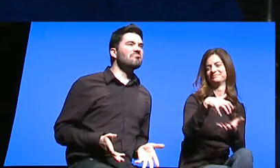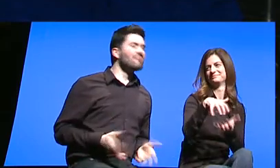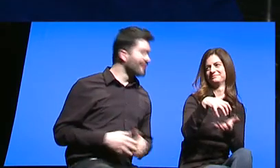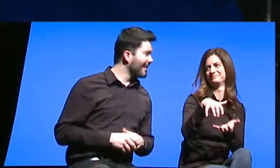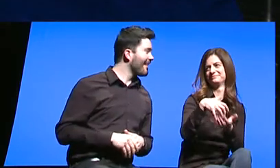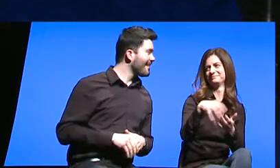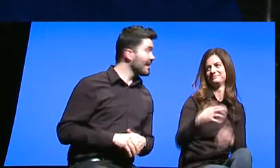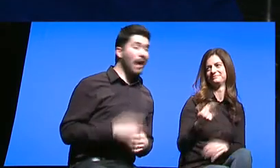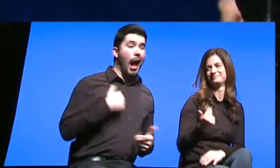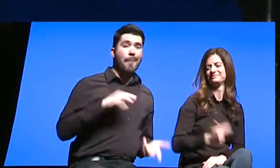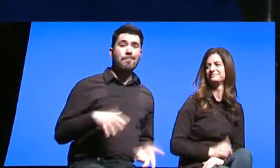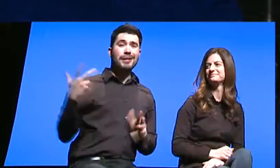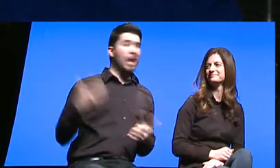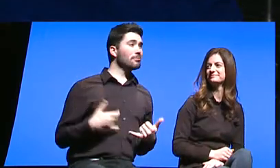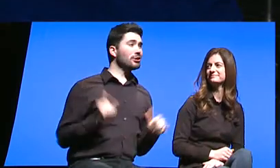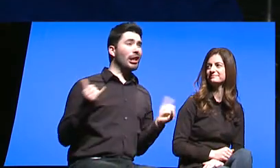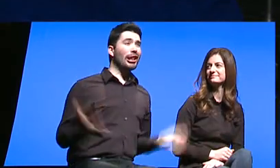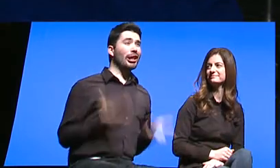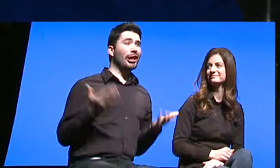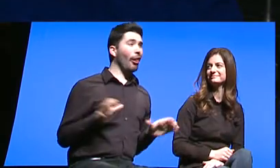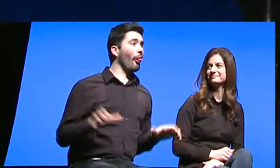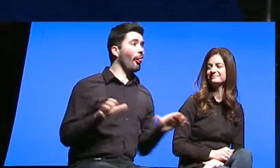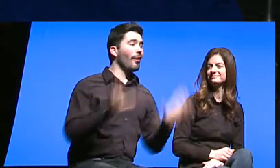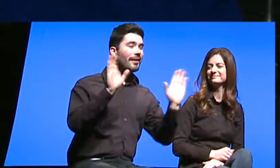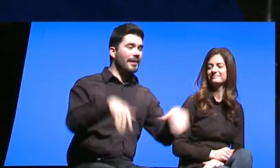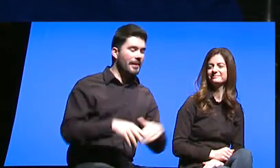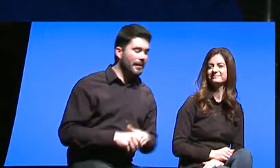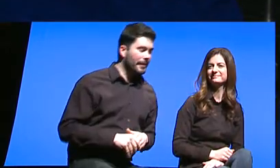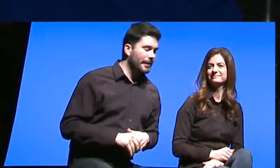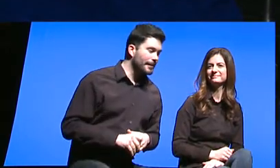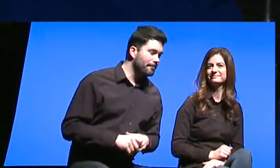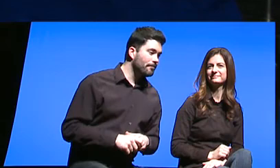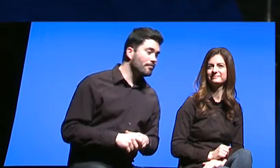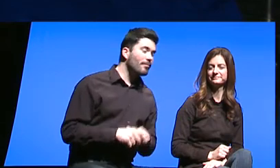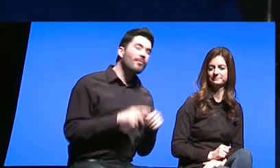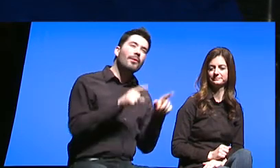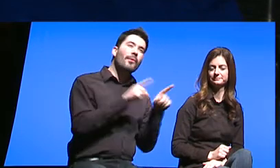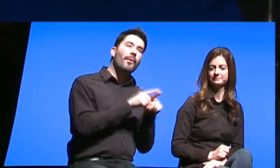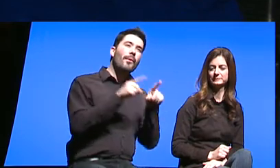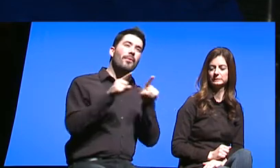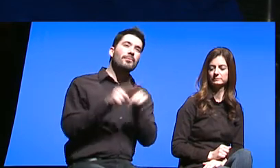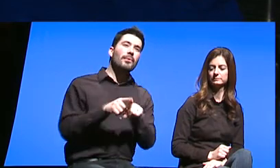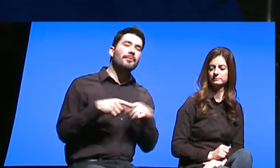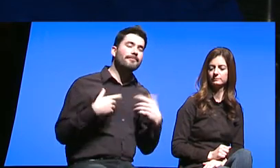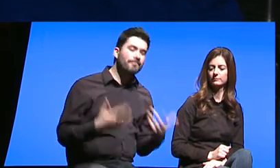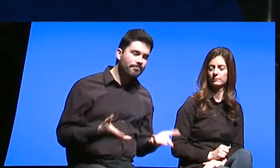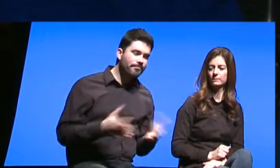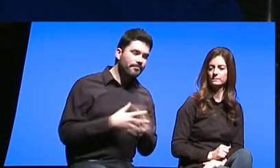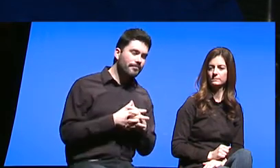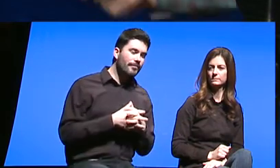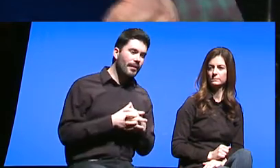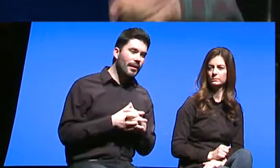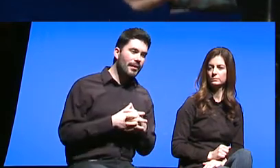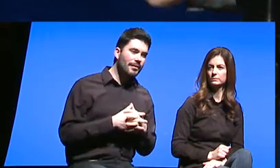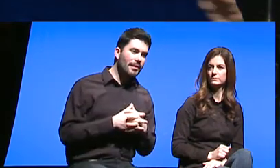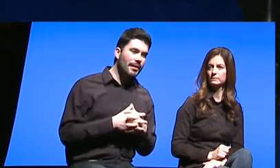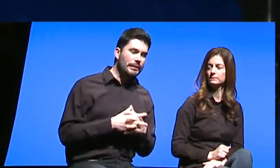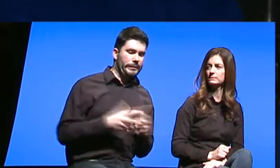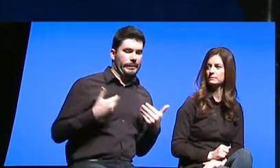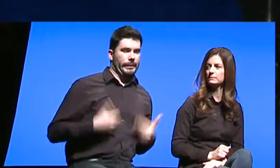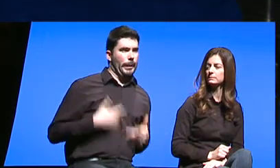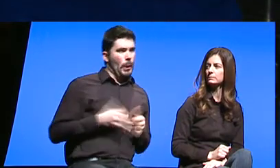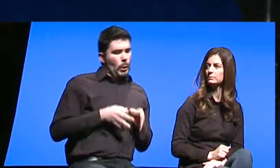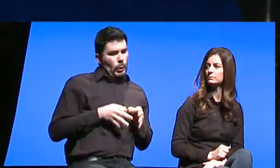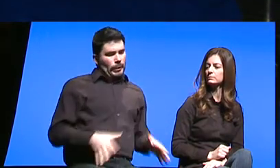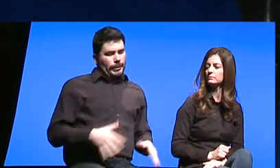even if I screw up, I'm here, you know. But also this idea that you're not worth anything, that what